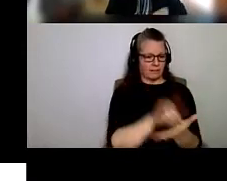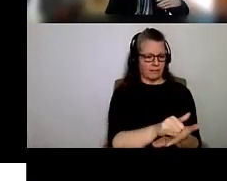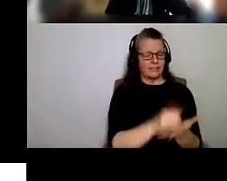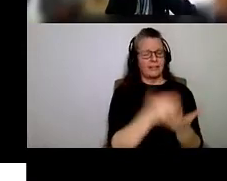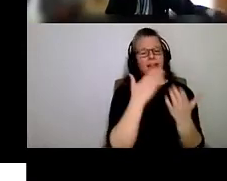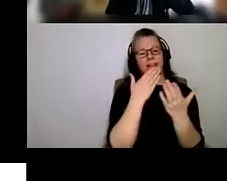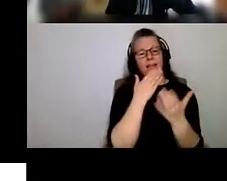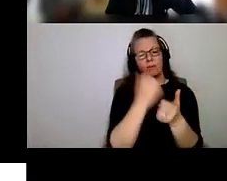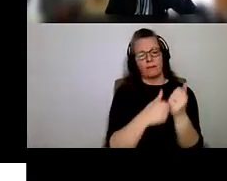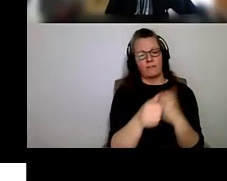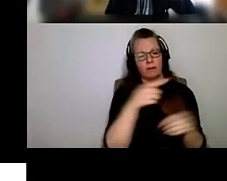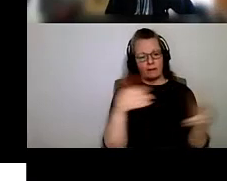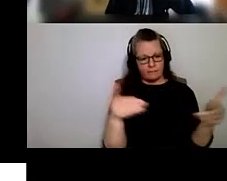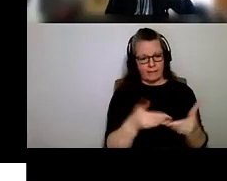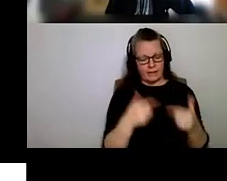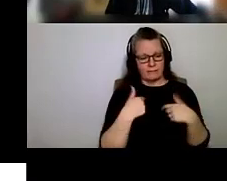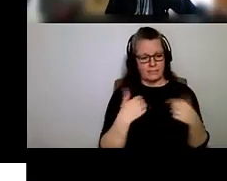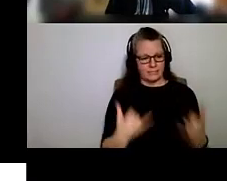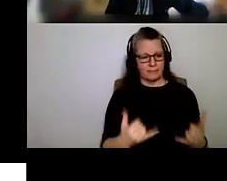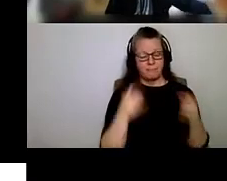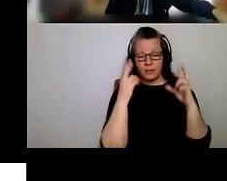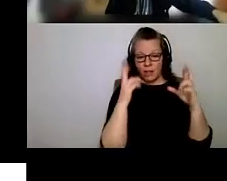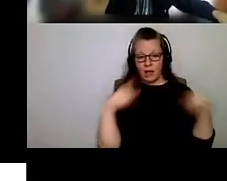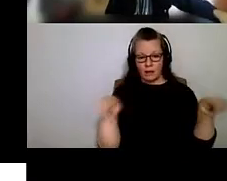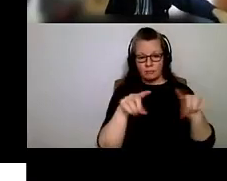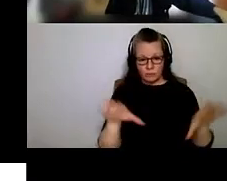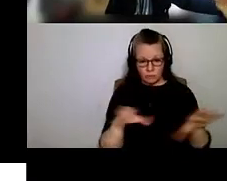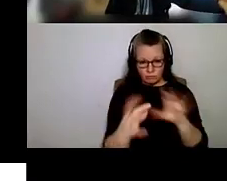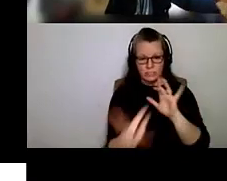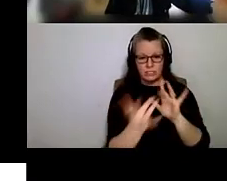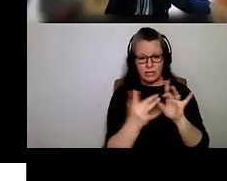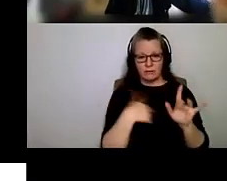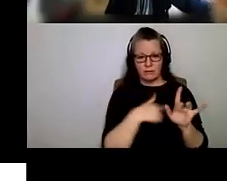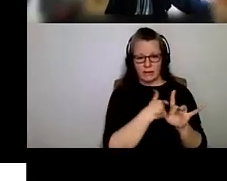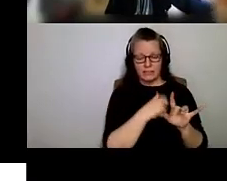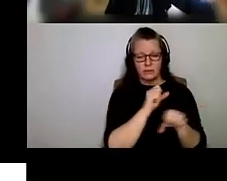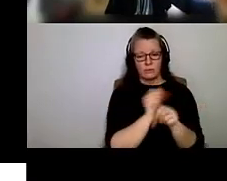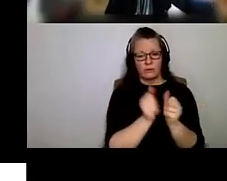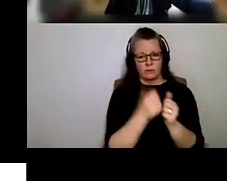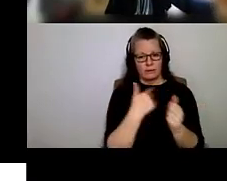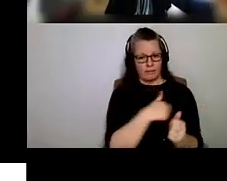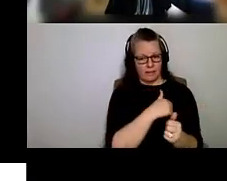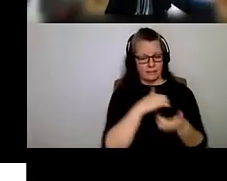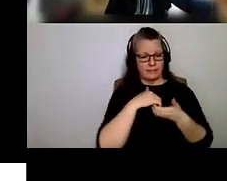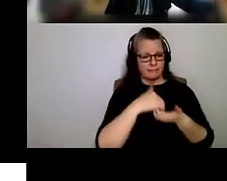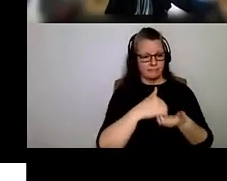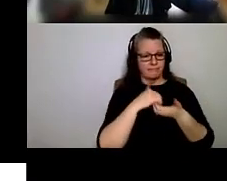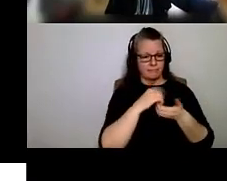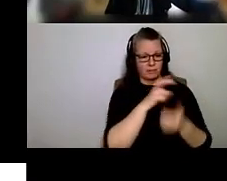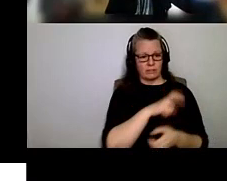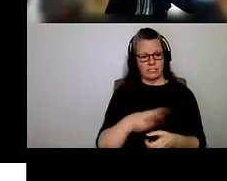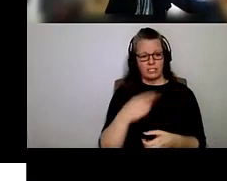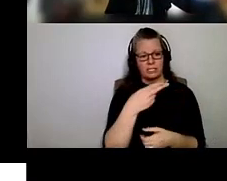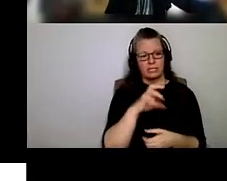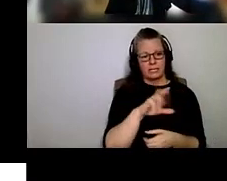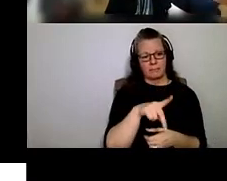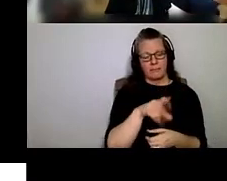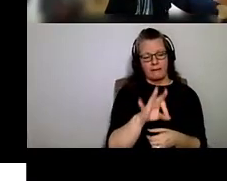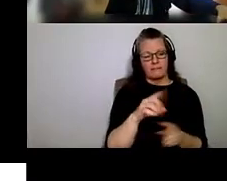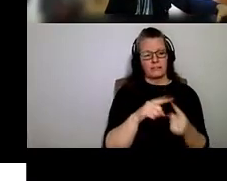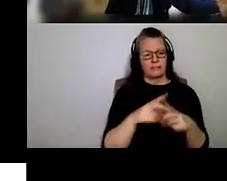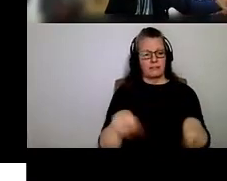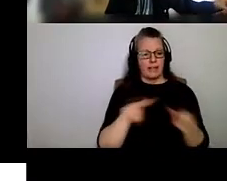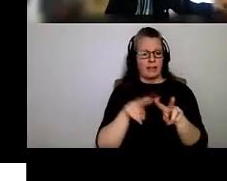me here today. And I hope that you do reach out and work with us as we work to transition HCPF to value-based payments with